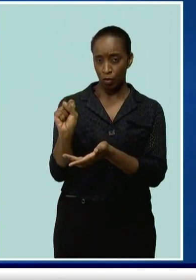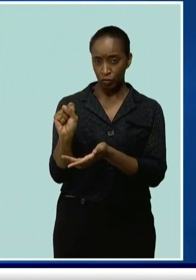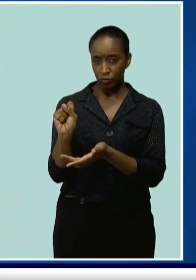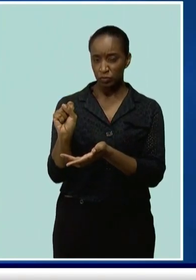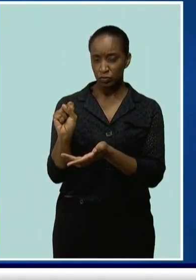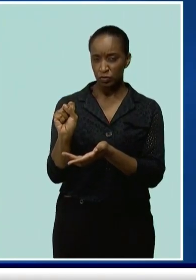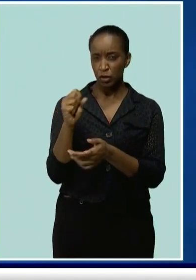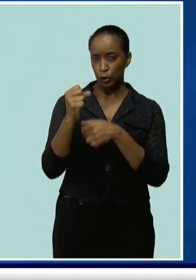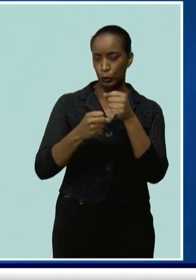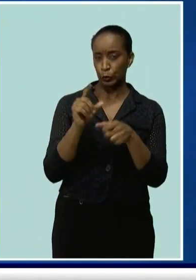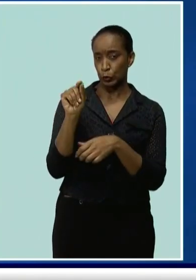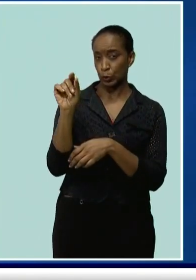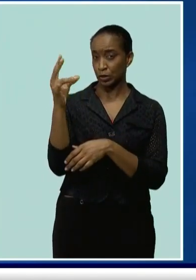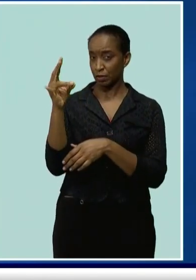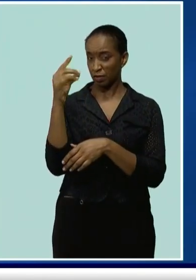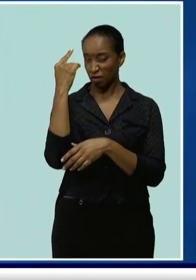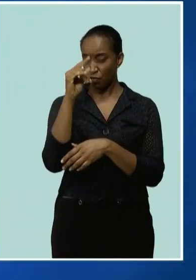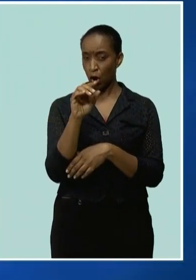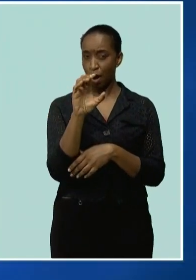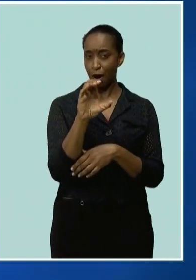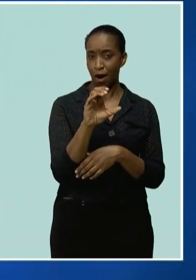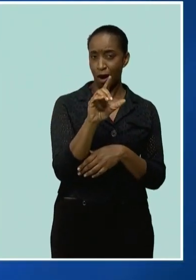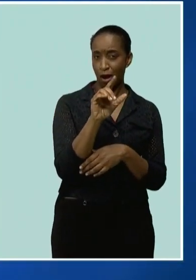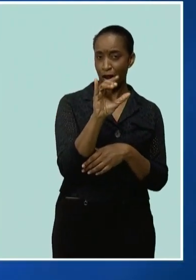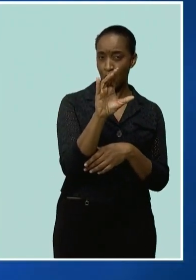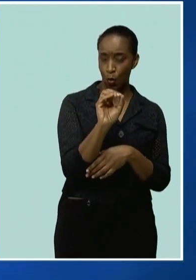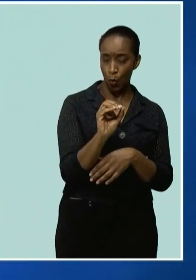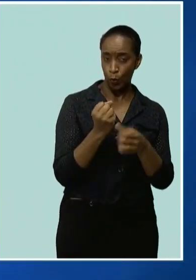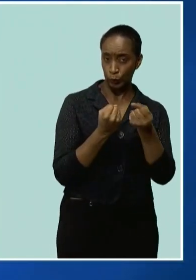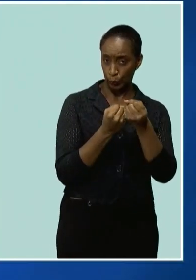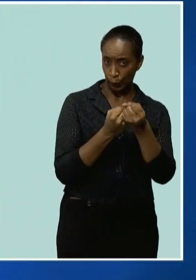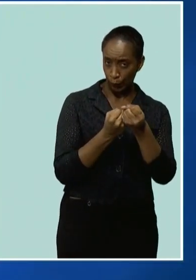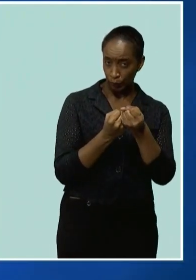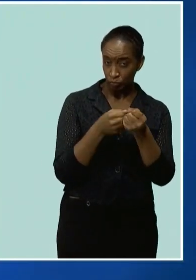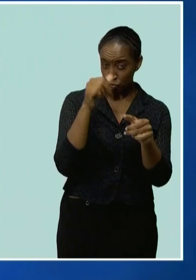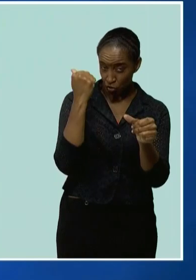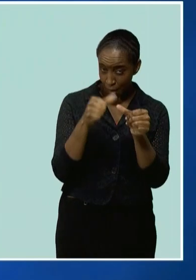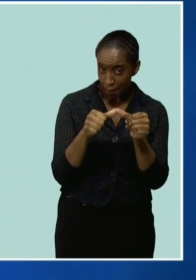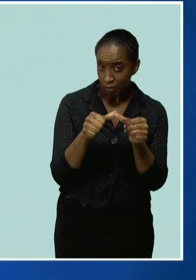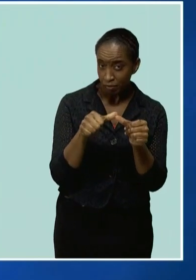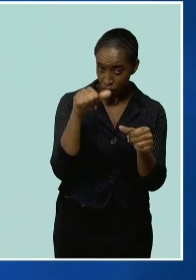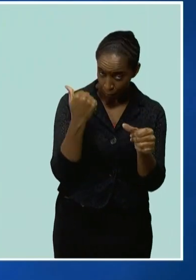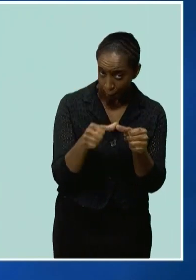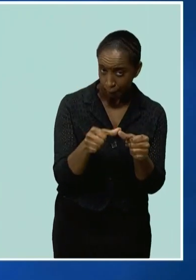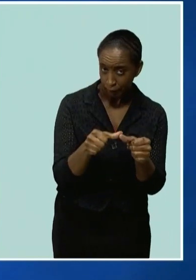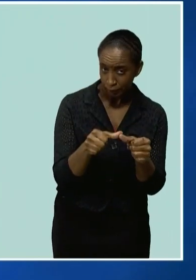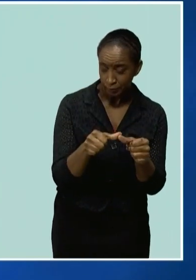You remember that? You remember that?